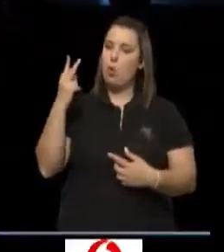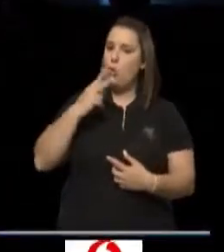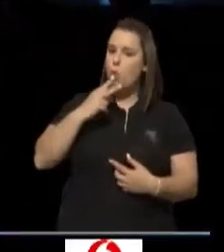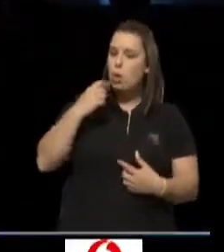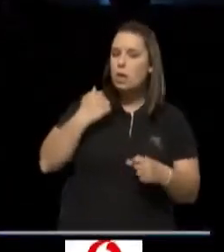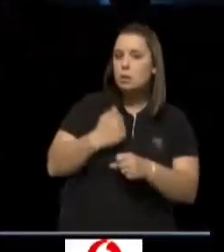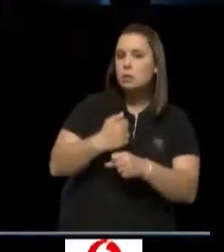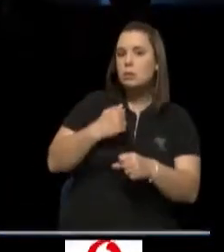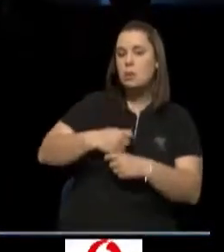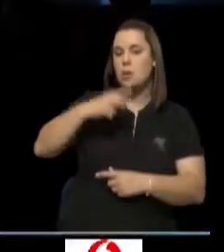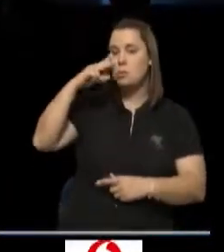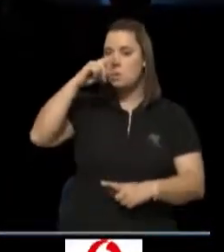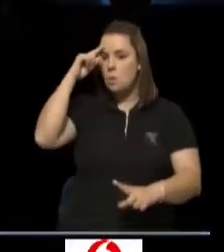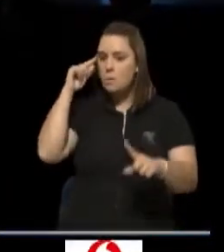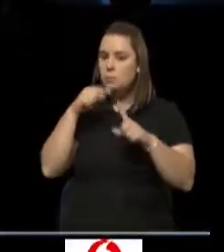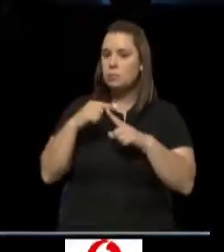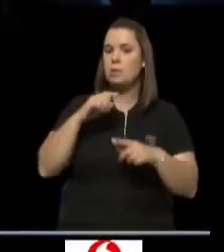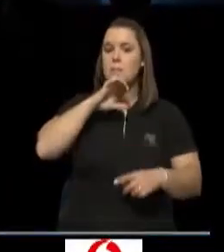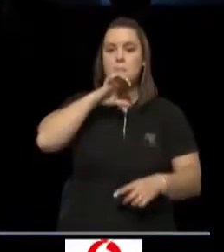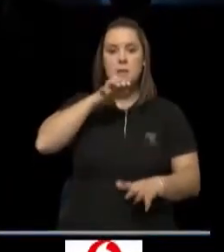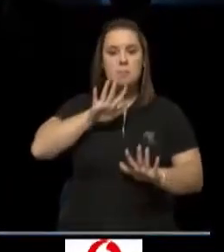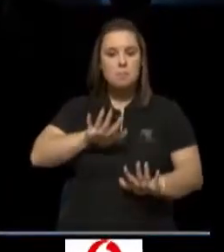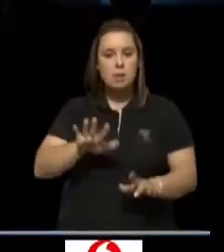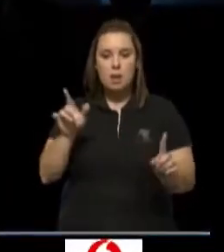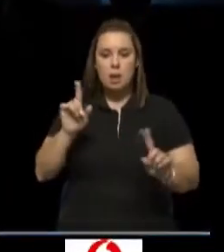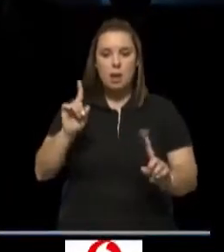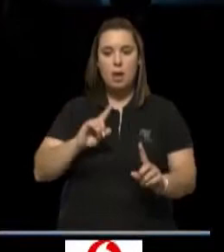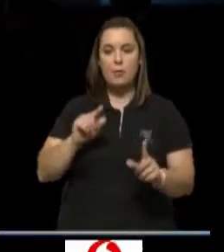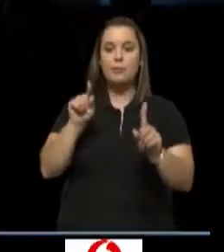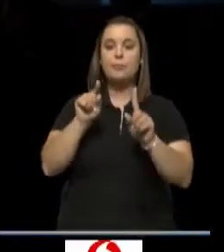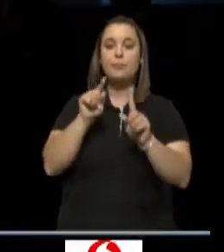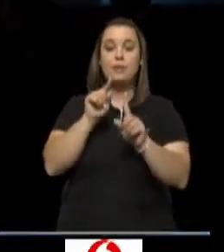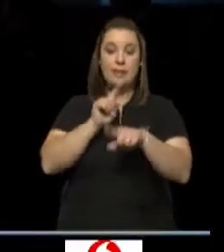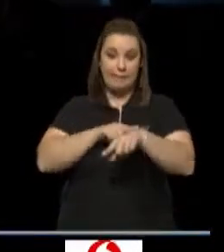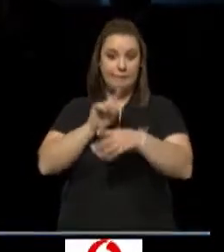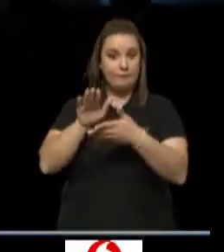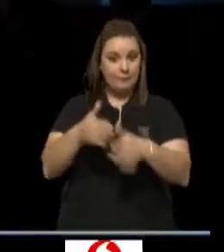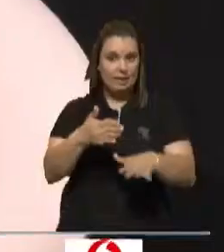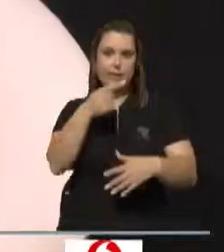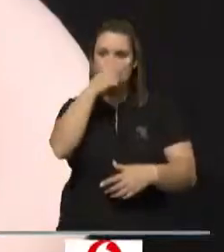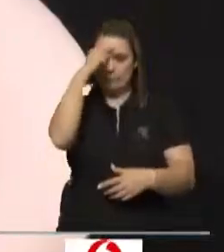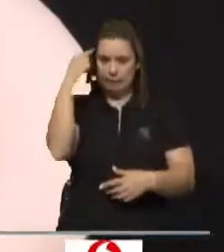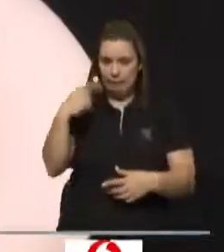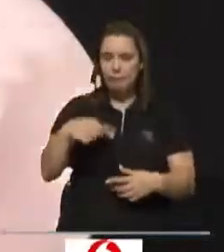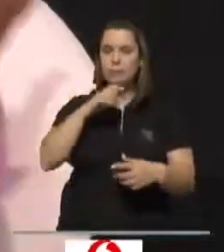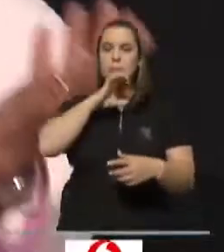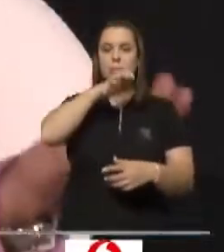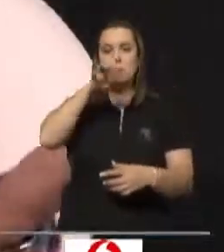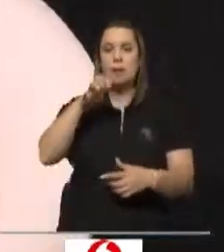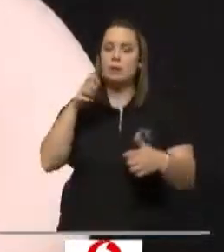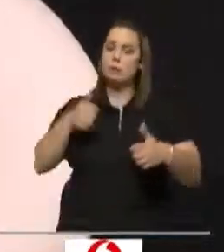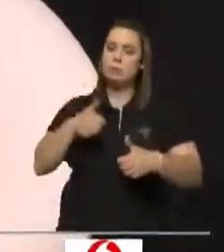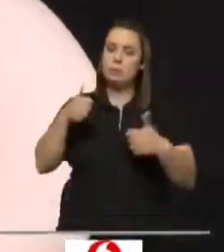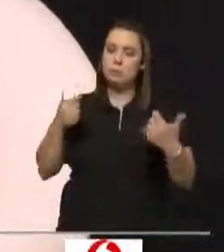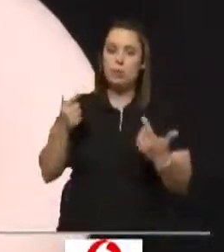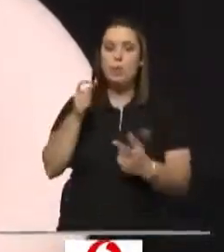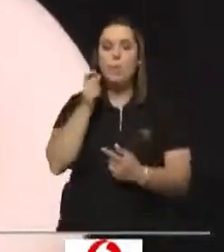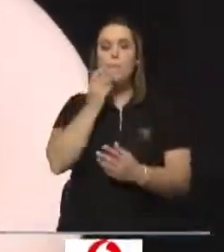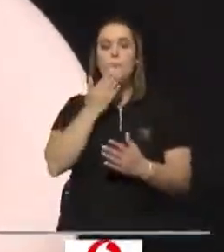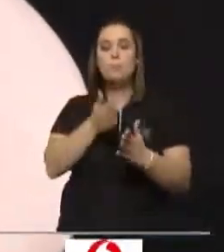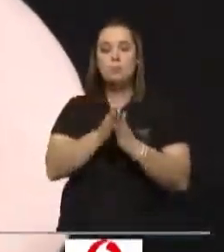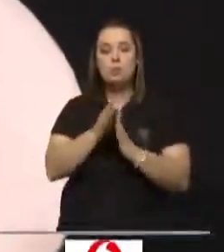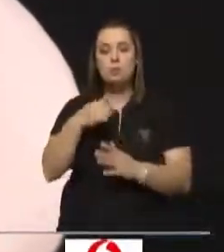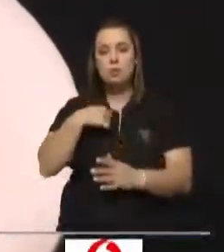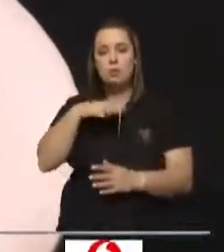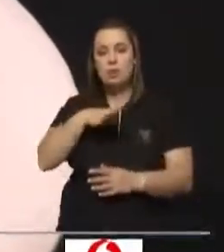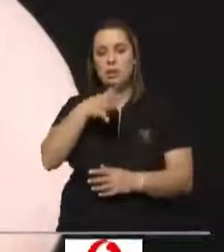together, and we were indispensable for the country not to stop, and they have made a very important commitment with the country to ensure that the